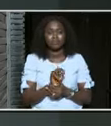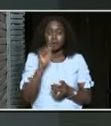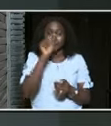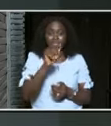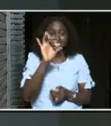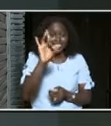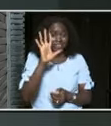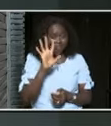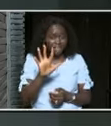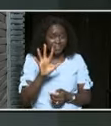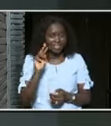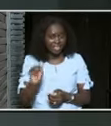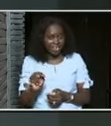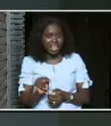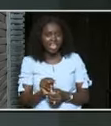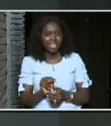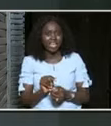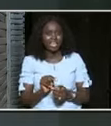.85 naira equals to $1.